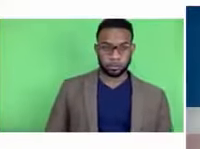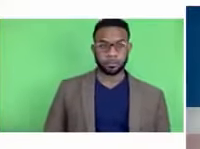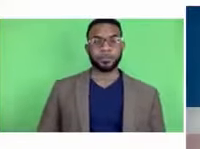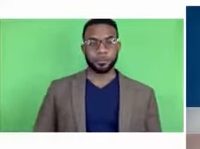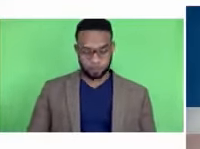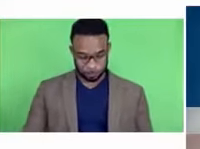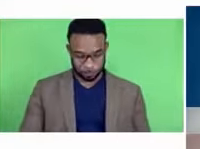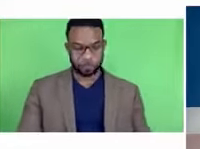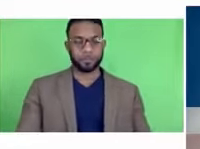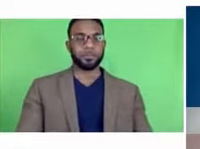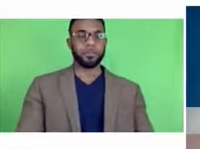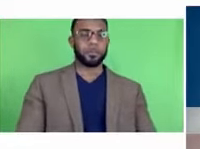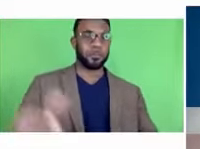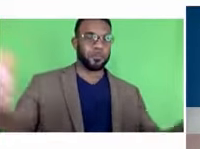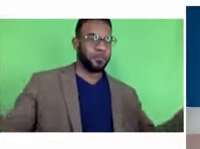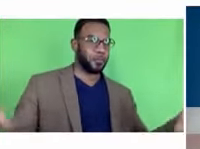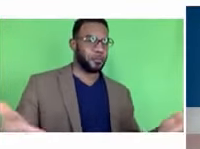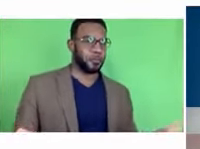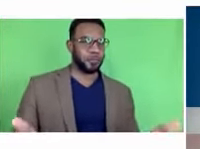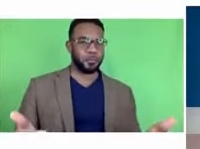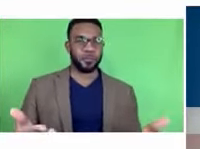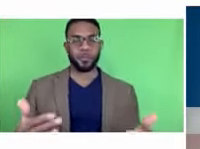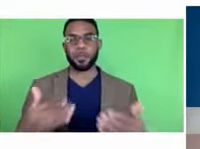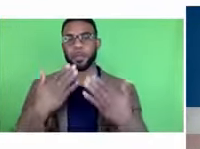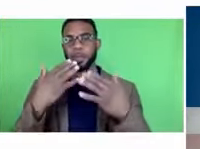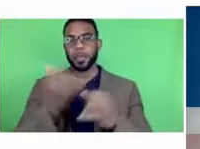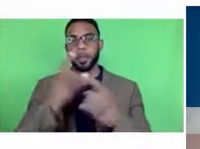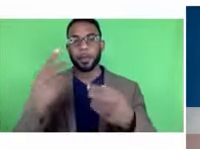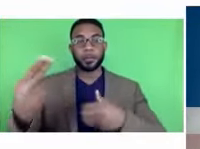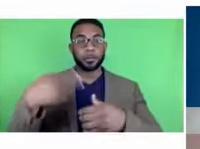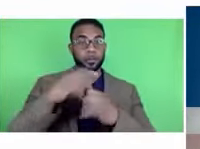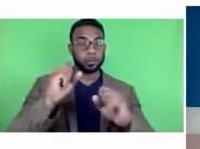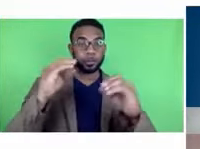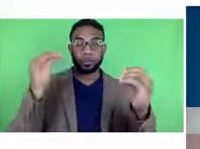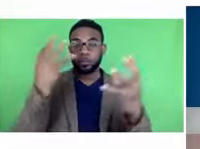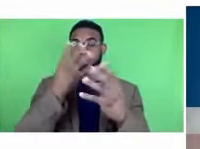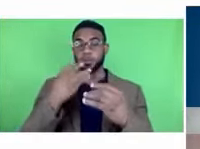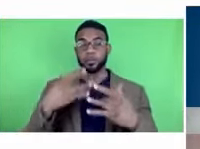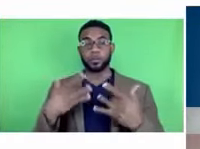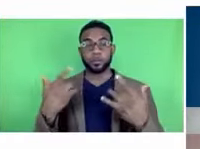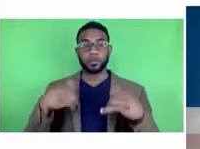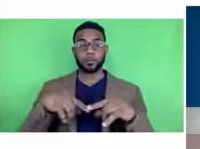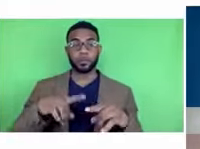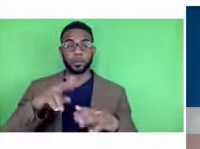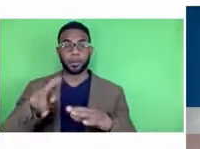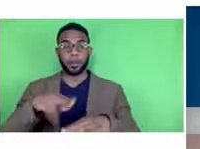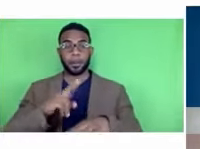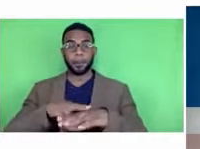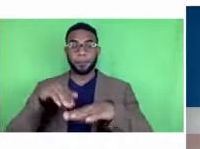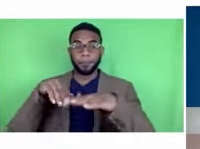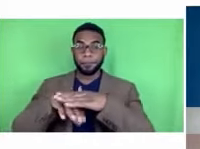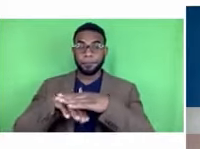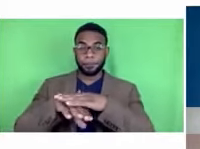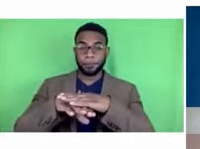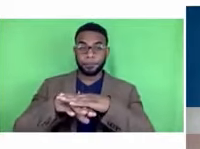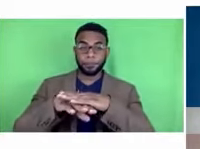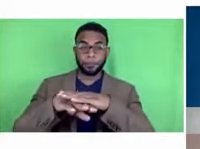So welcome. I'd like to thank everyone for joining us again for another fabulous event during our National Accessibility Digital